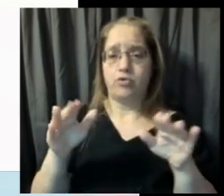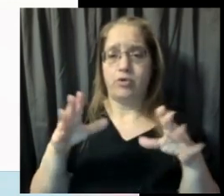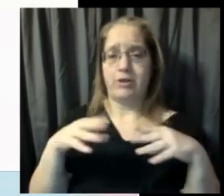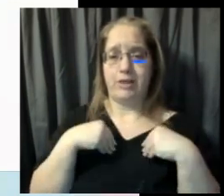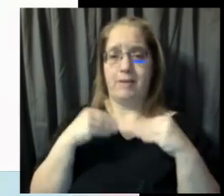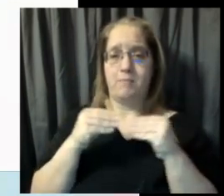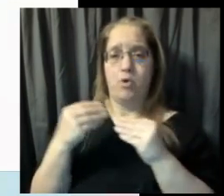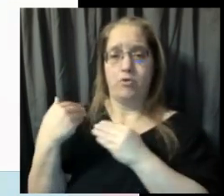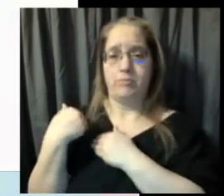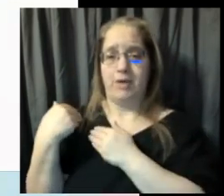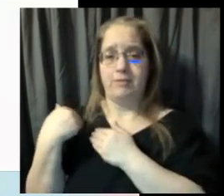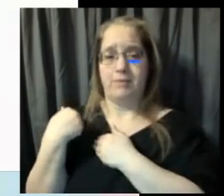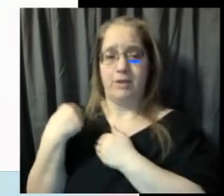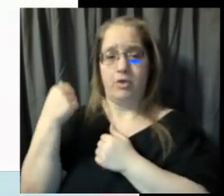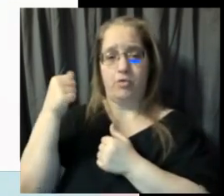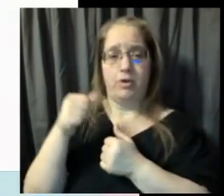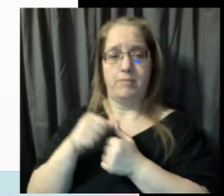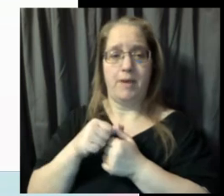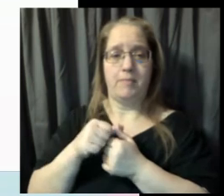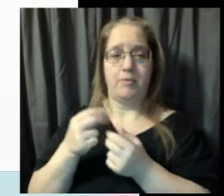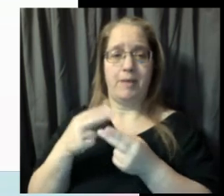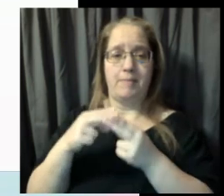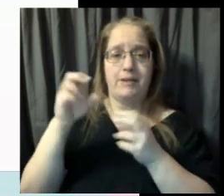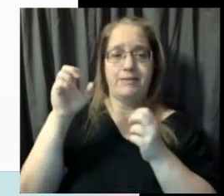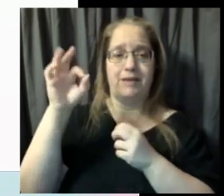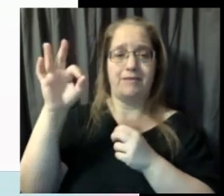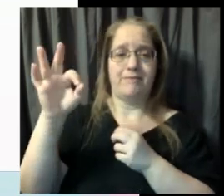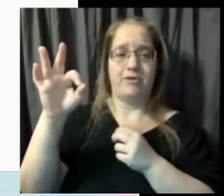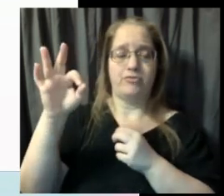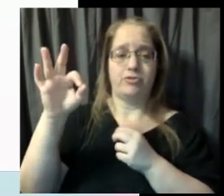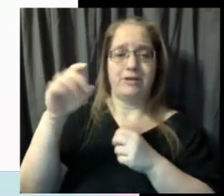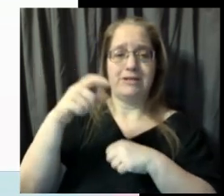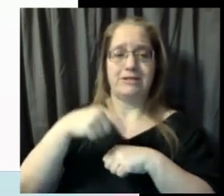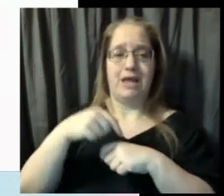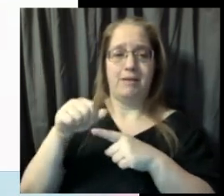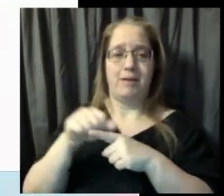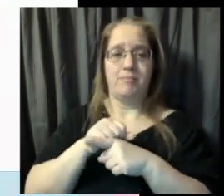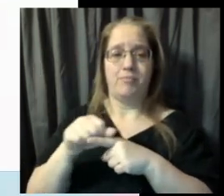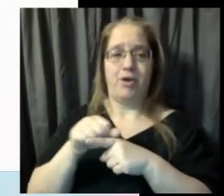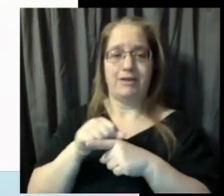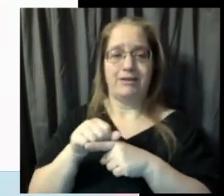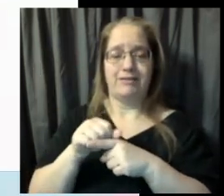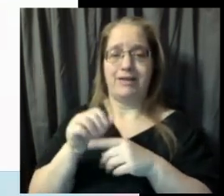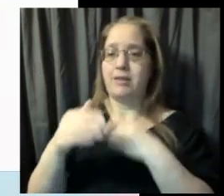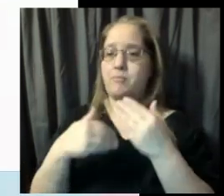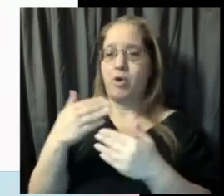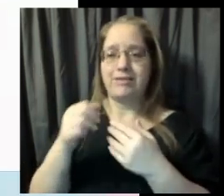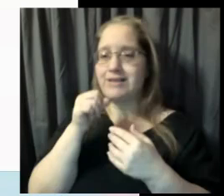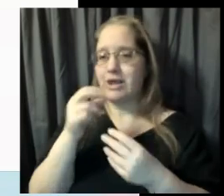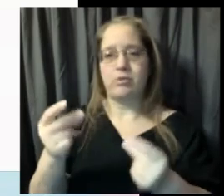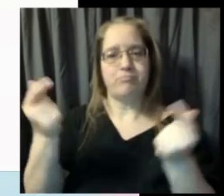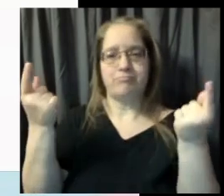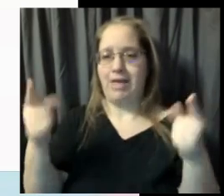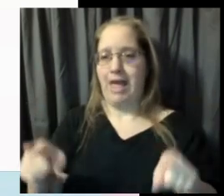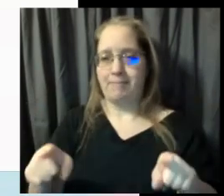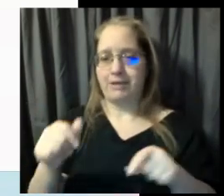more responsibility. And remember that building executive function takes time and practice. It's a process. It's not something that's going to happen